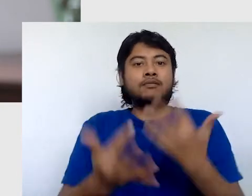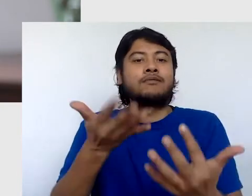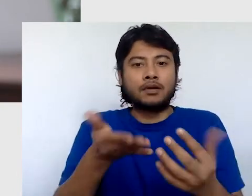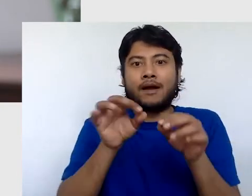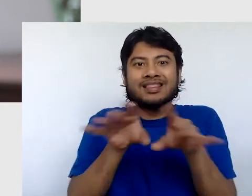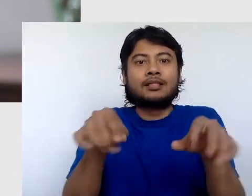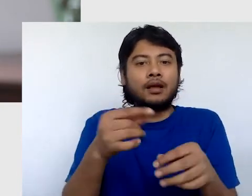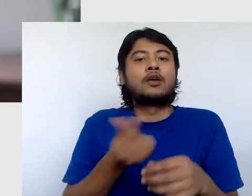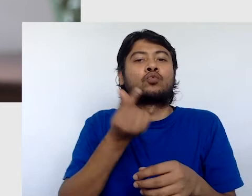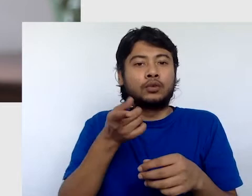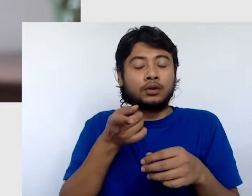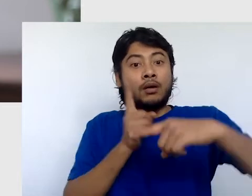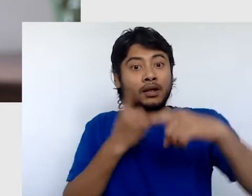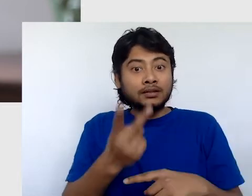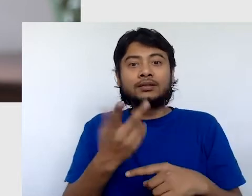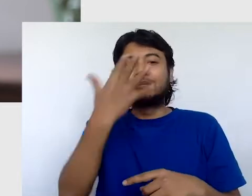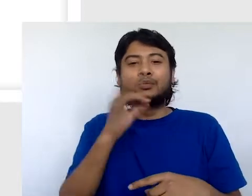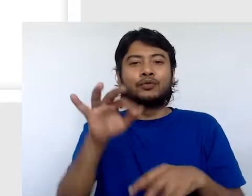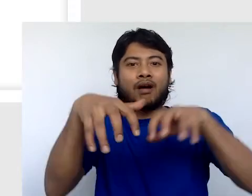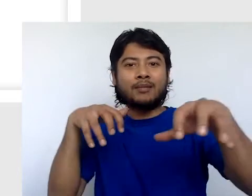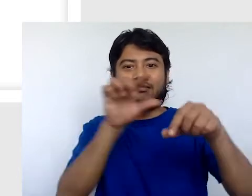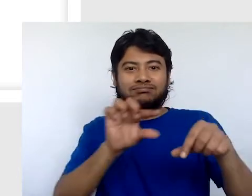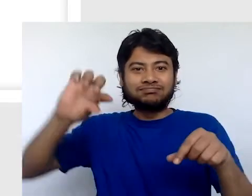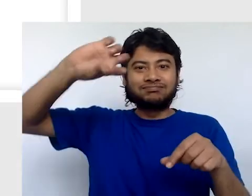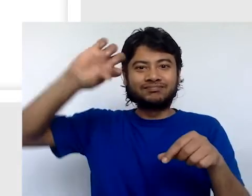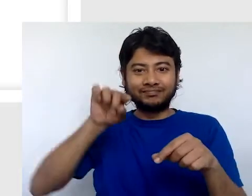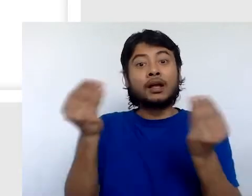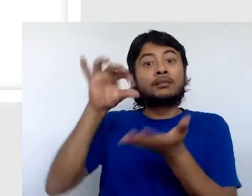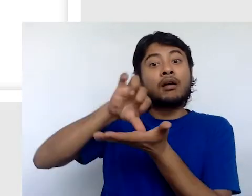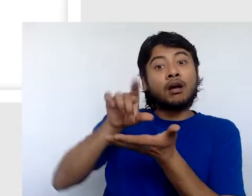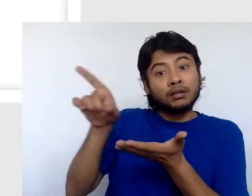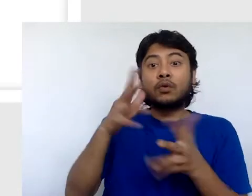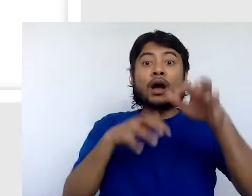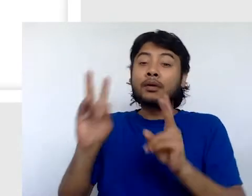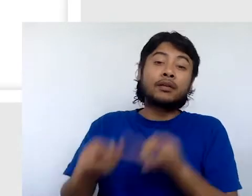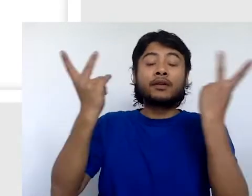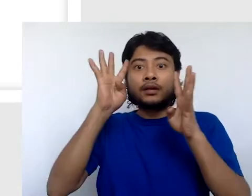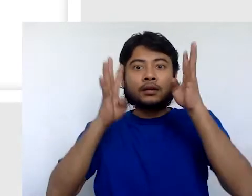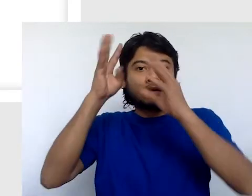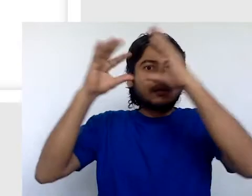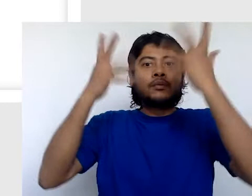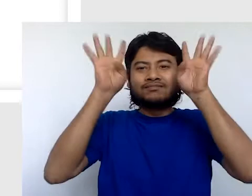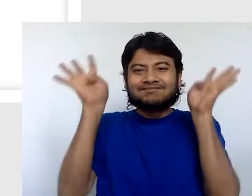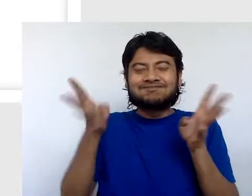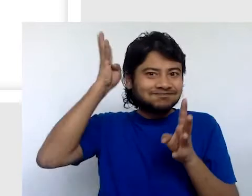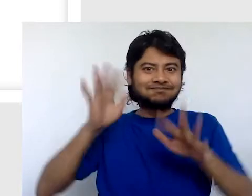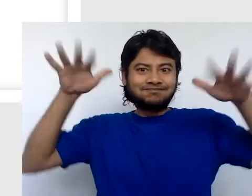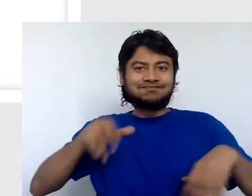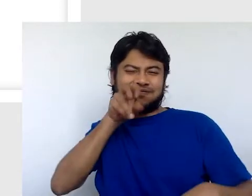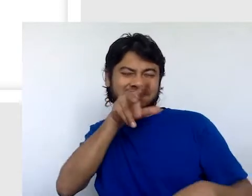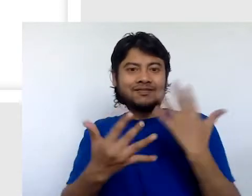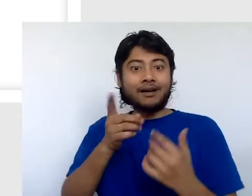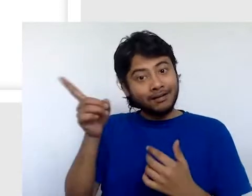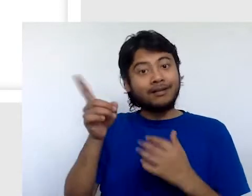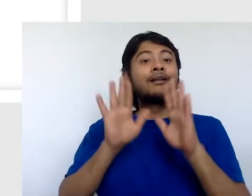by a piece of flint stone to produce sparks. While serving a functional purpose, some strikers also contained